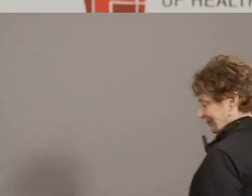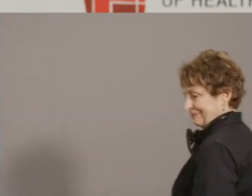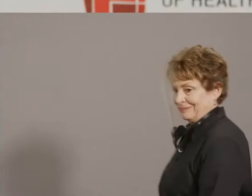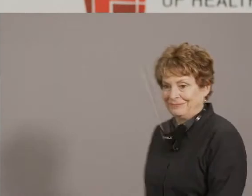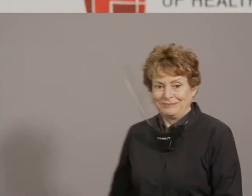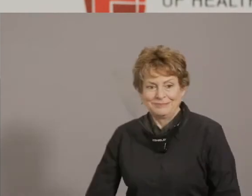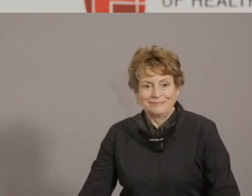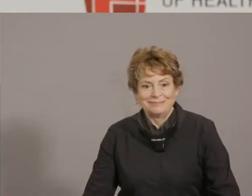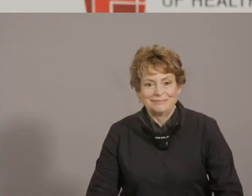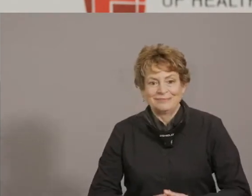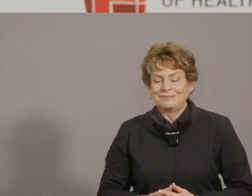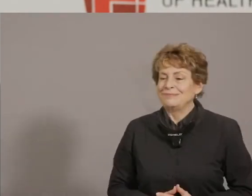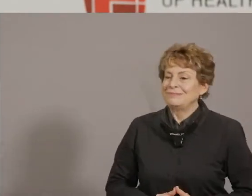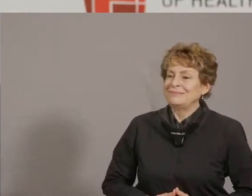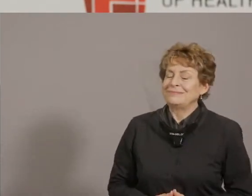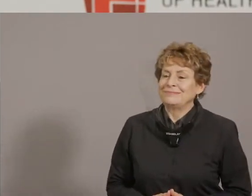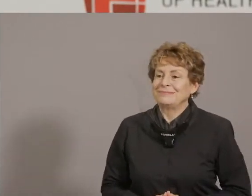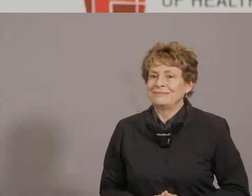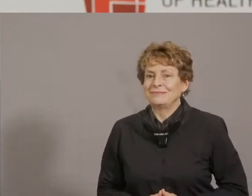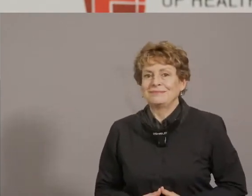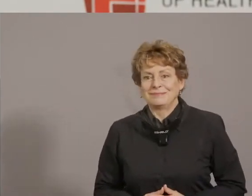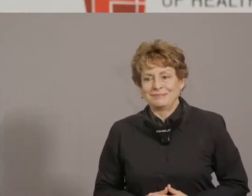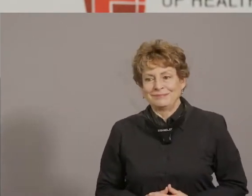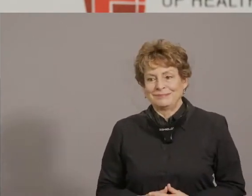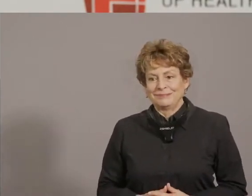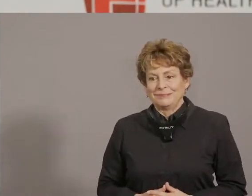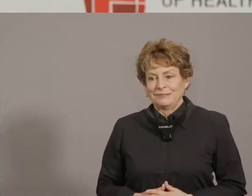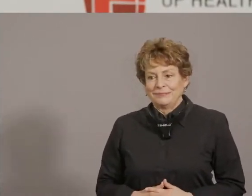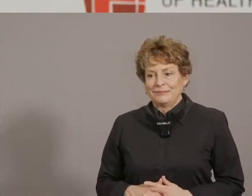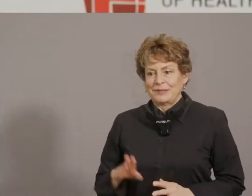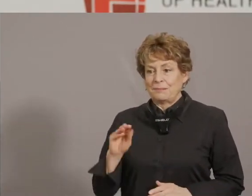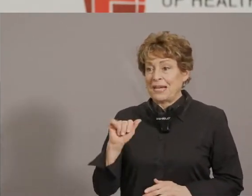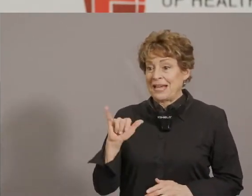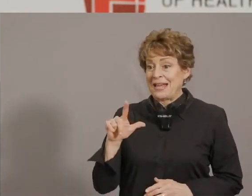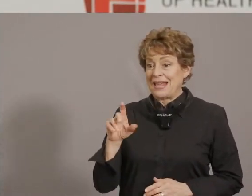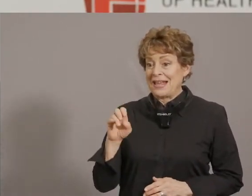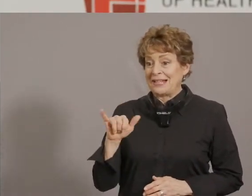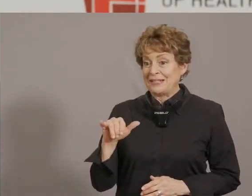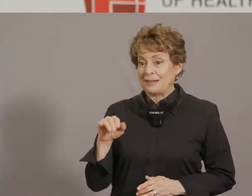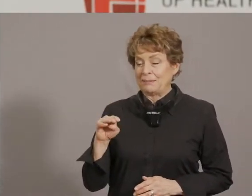That's it. Okay, thank you. Thank you. Bailey Miller. Hi.